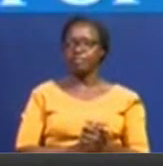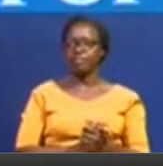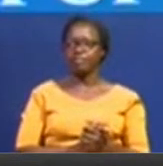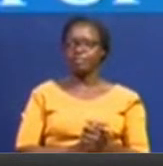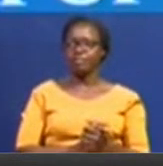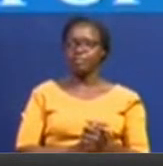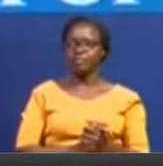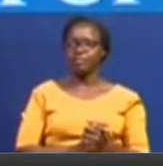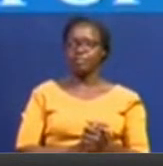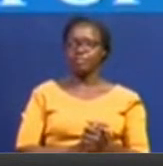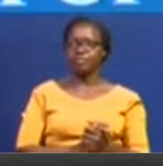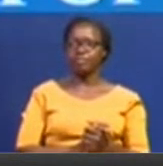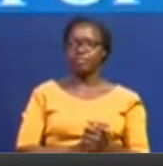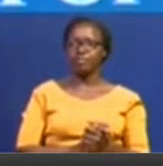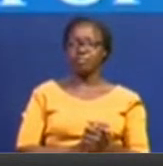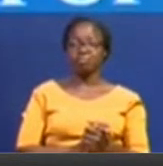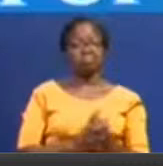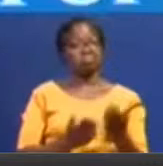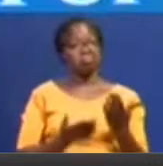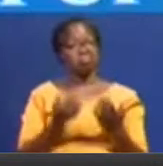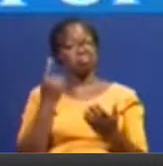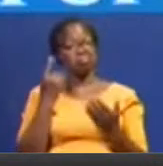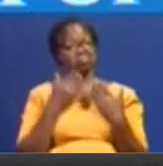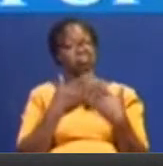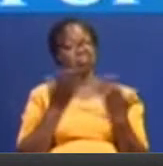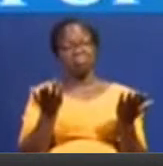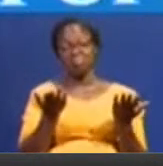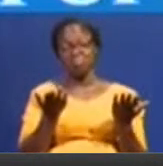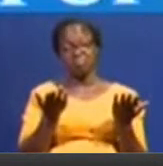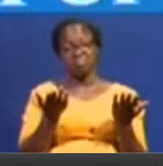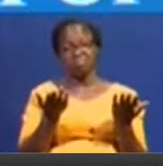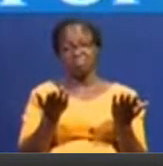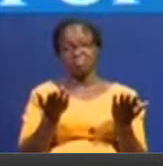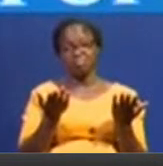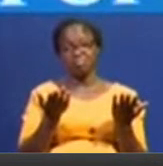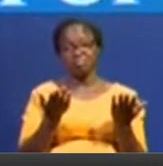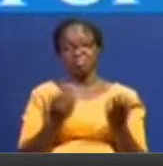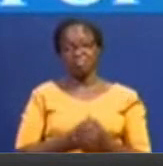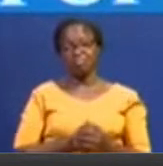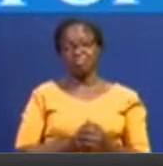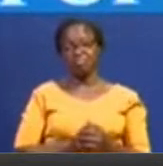Maybe I don't understand your question. Could rephrase it kindly?